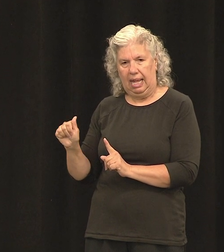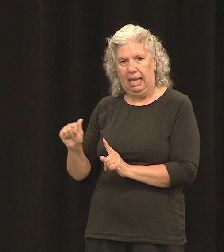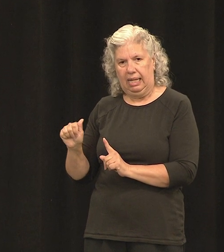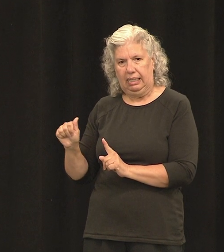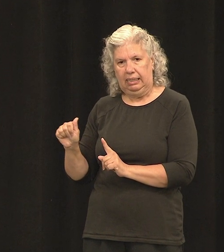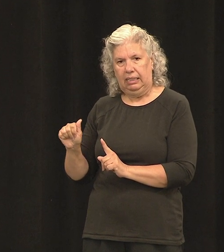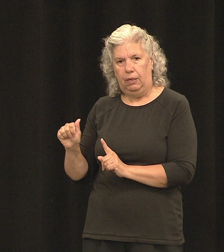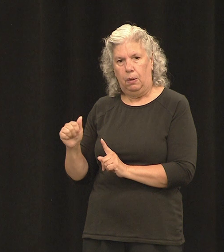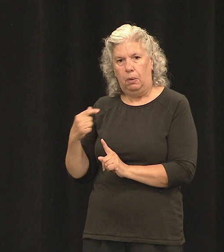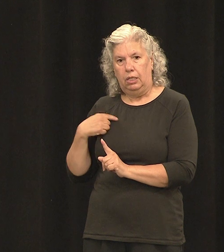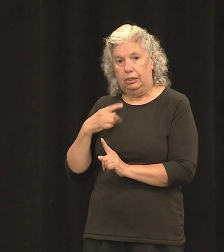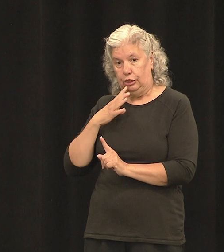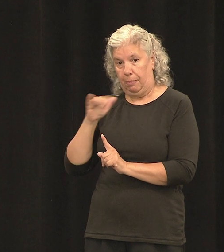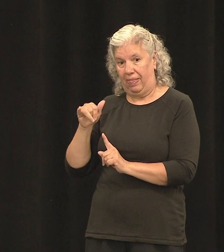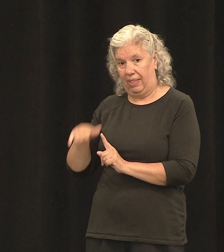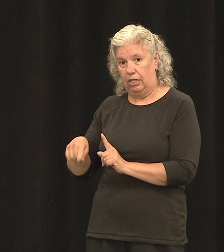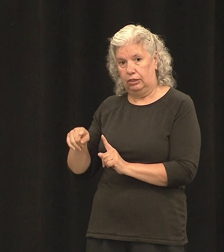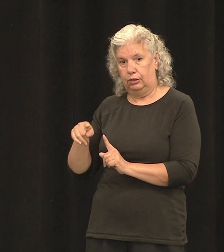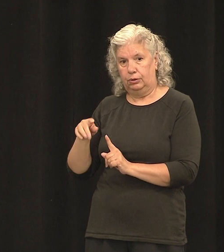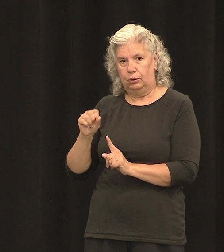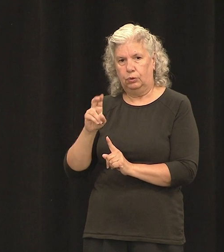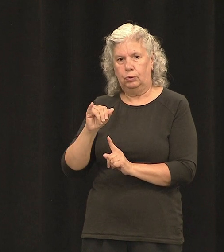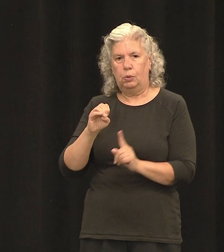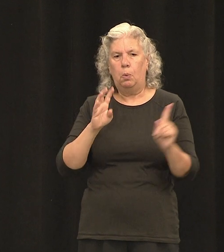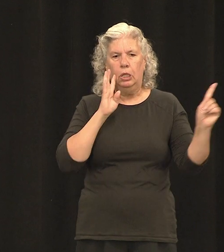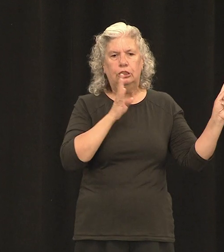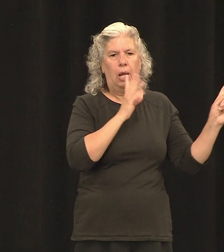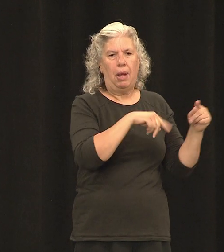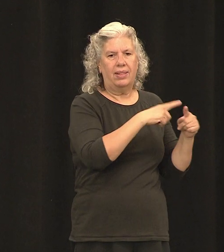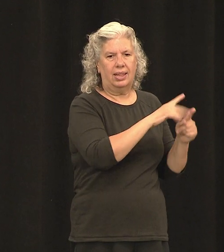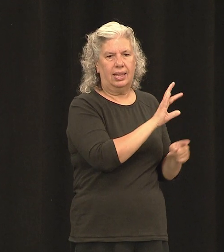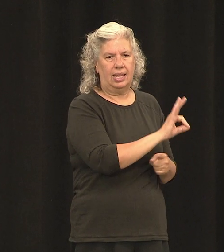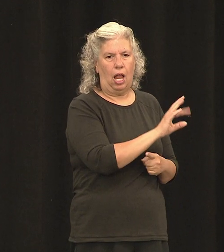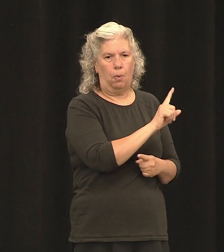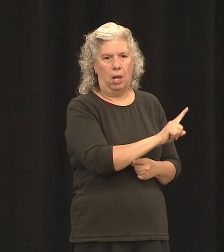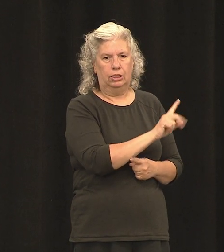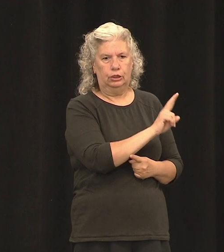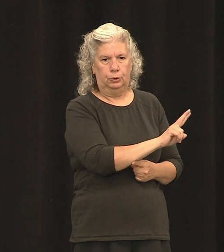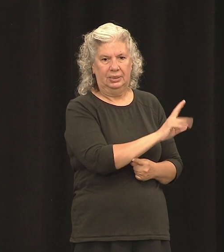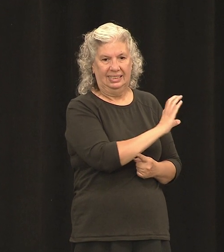to T mutation. We've developed a mouse model with the